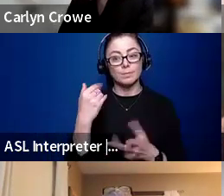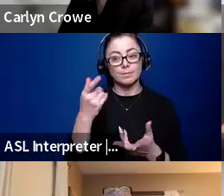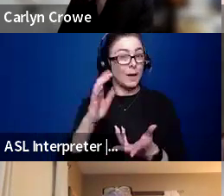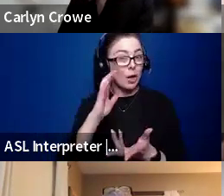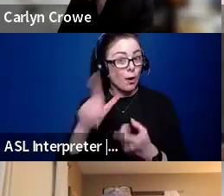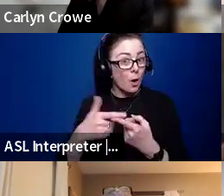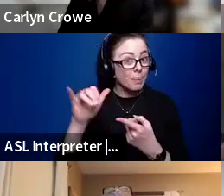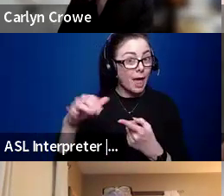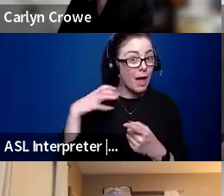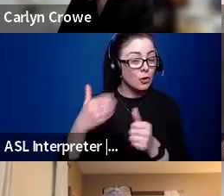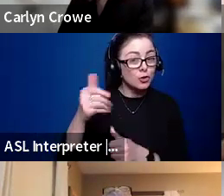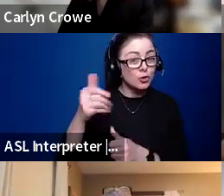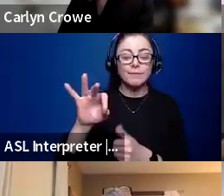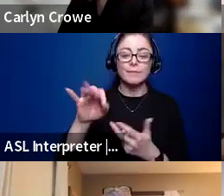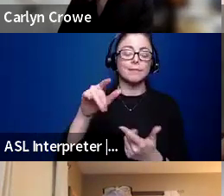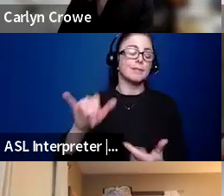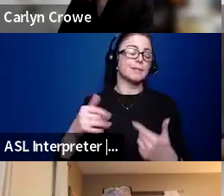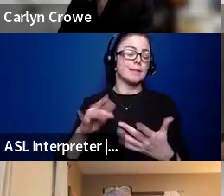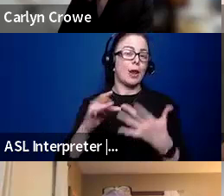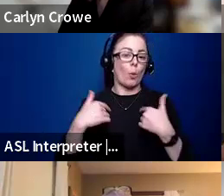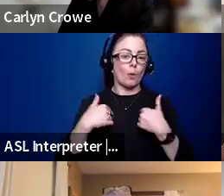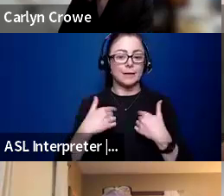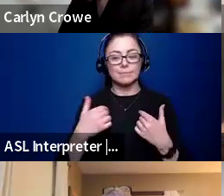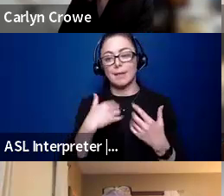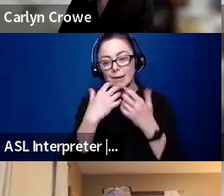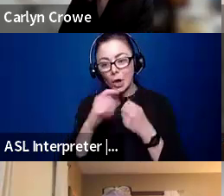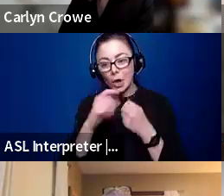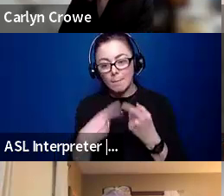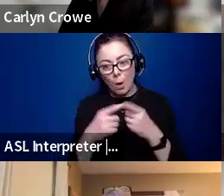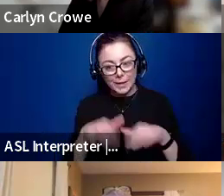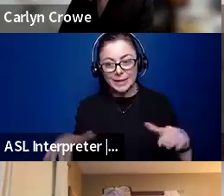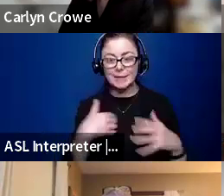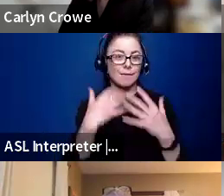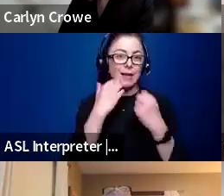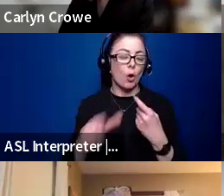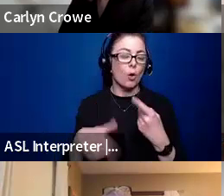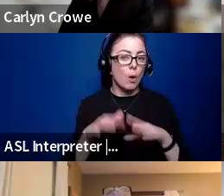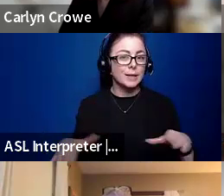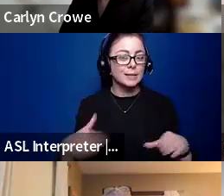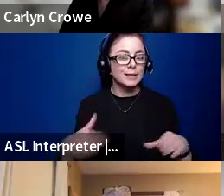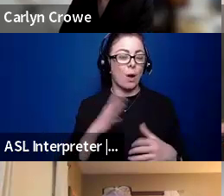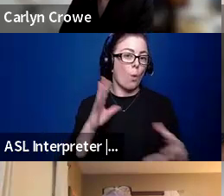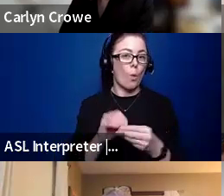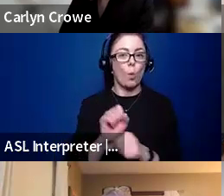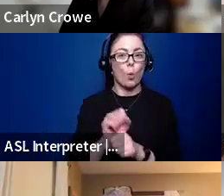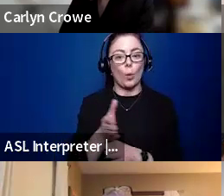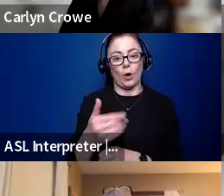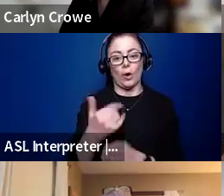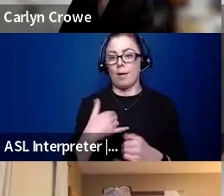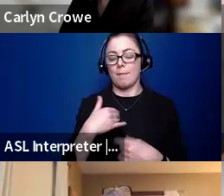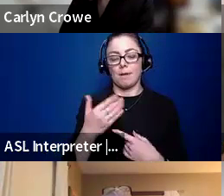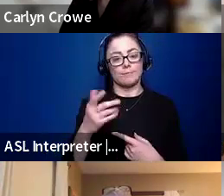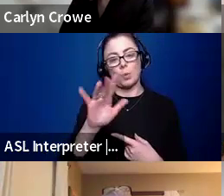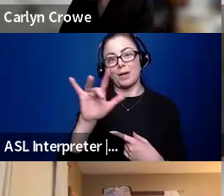one of those people that they talk a lot about. I care about kids. I've cared about kids my whole career. I'm in my 25th year in education.